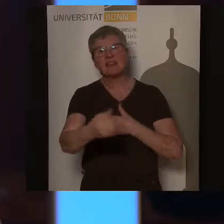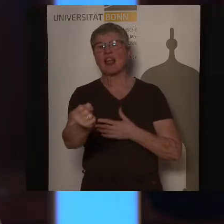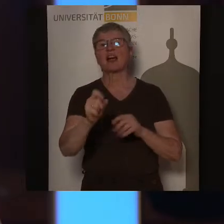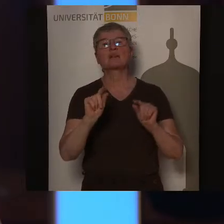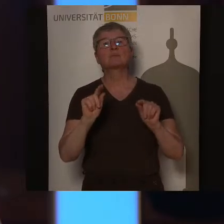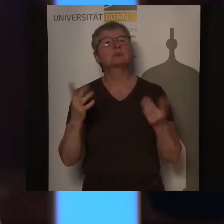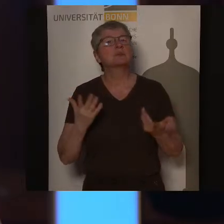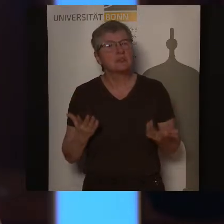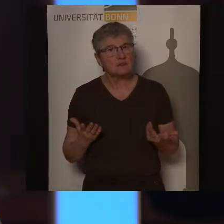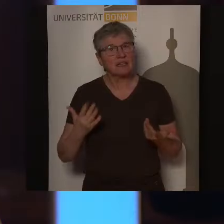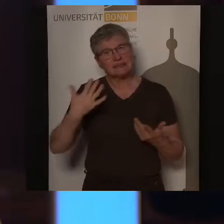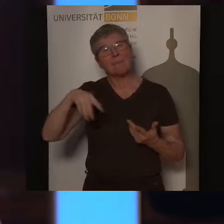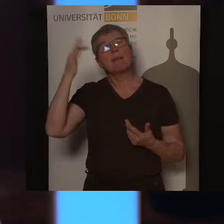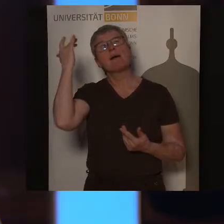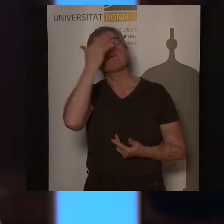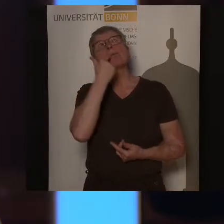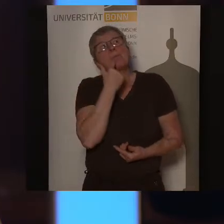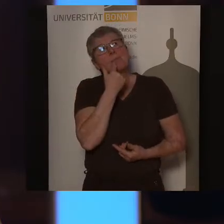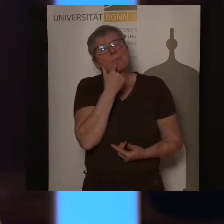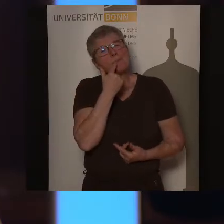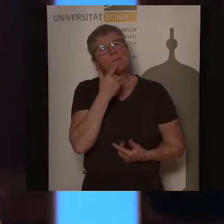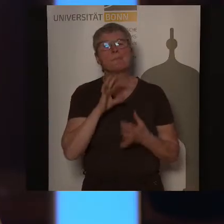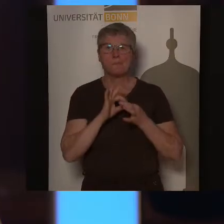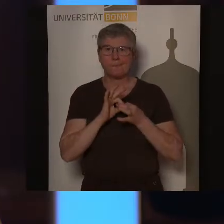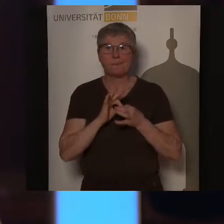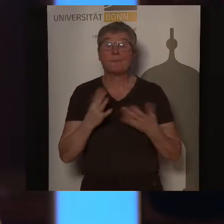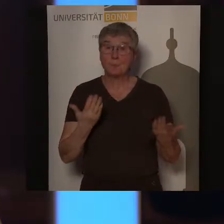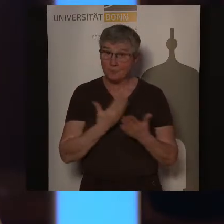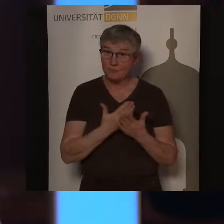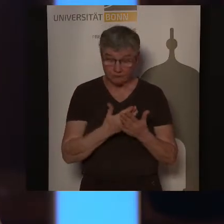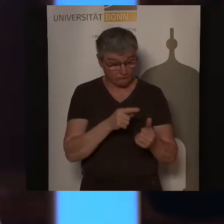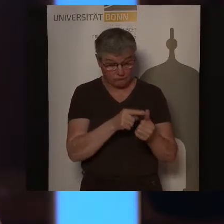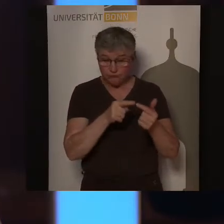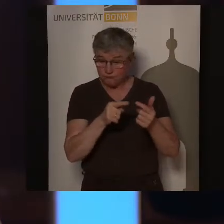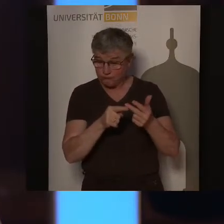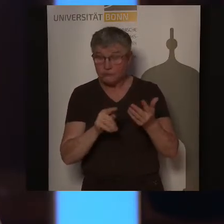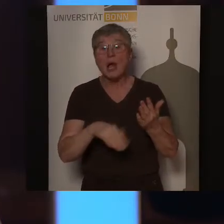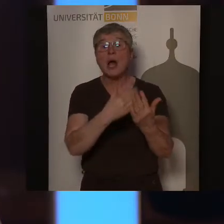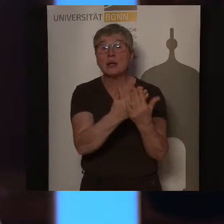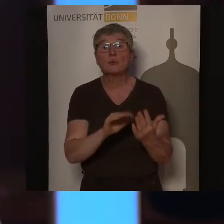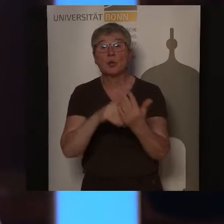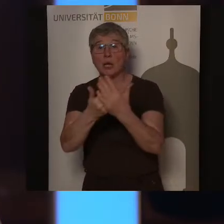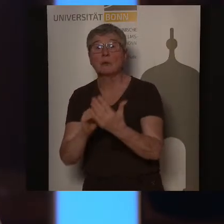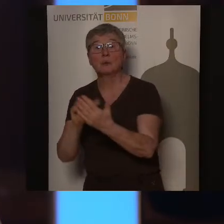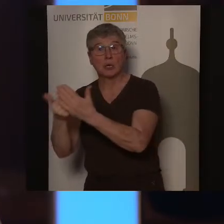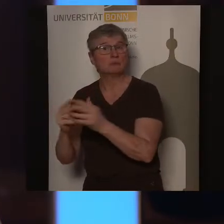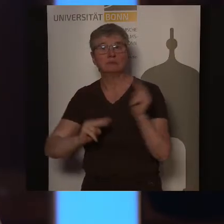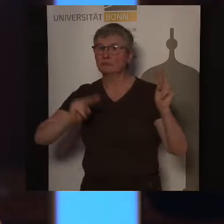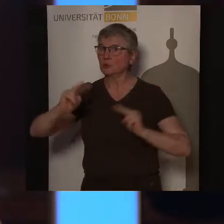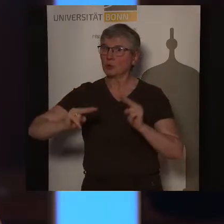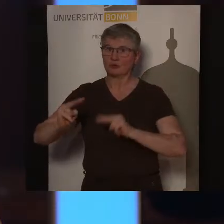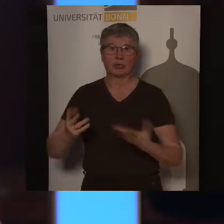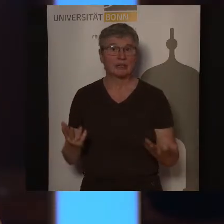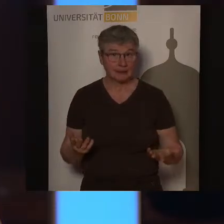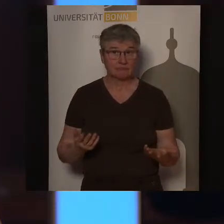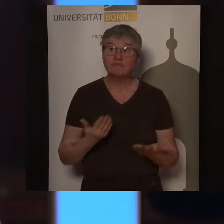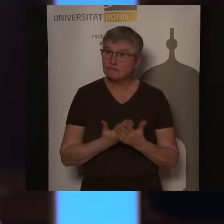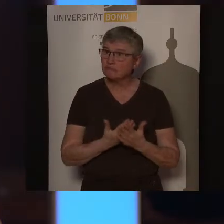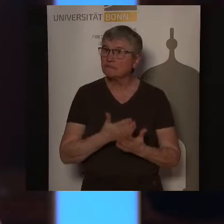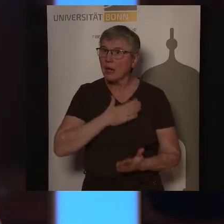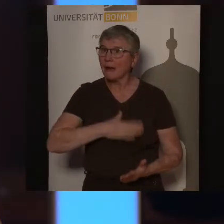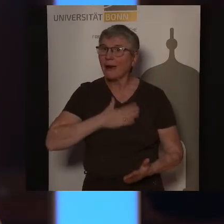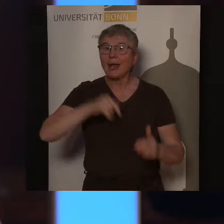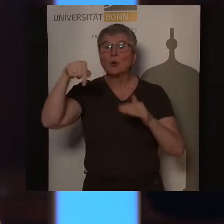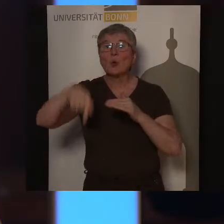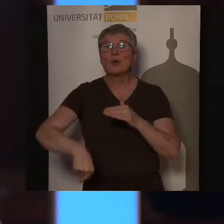different angle on sustainability. So I believe these are lots of offers, lots of ideas, and of course you